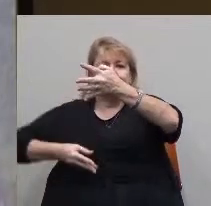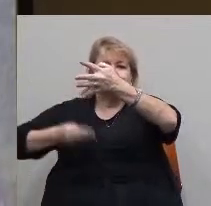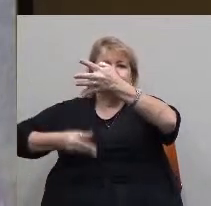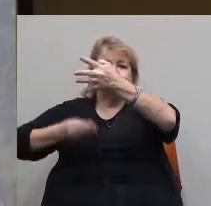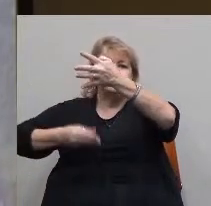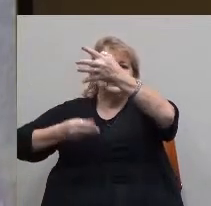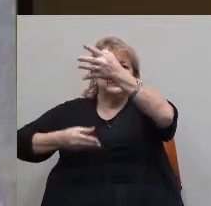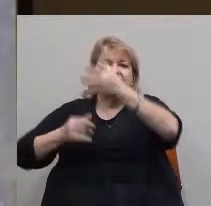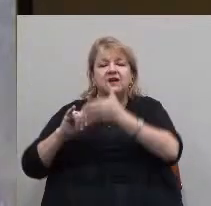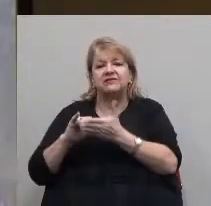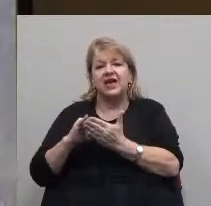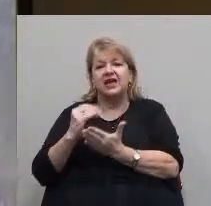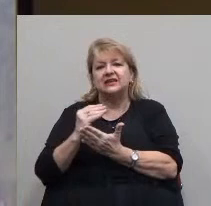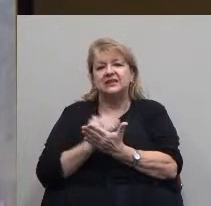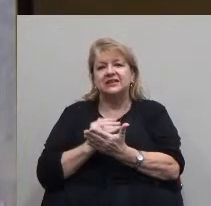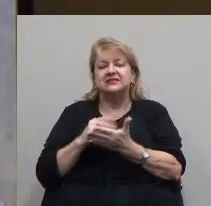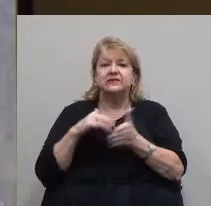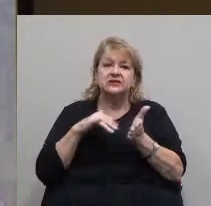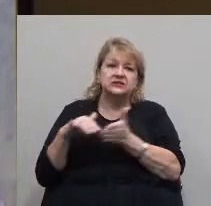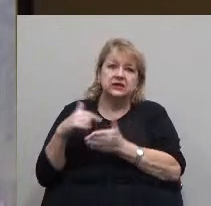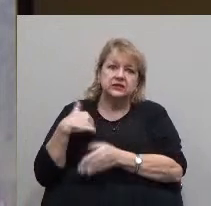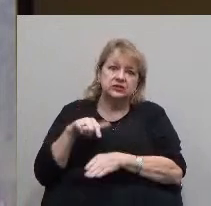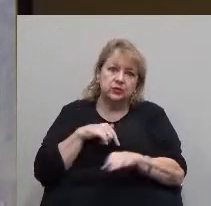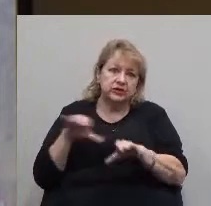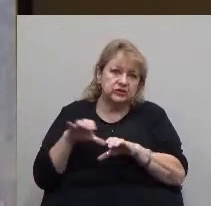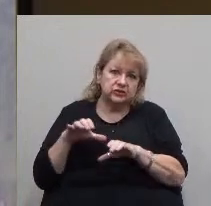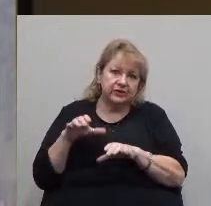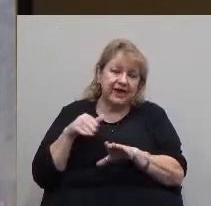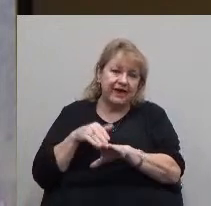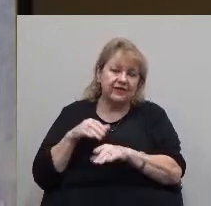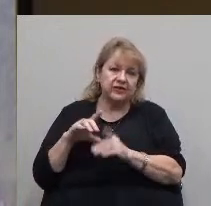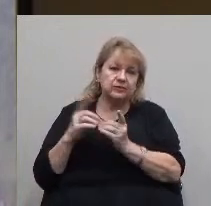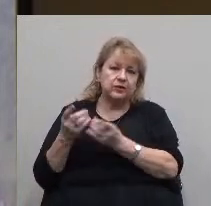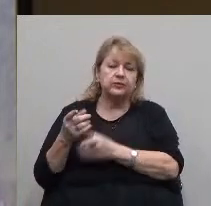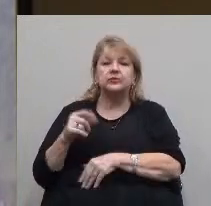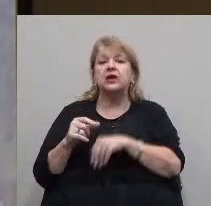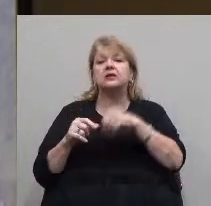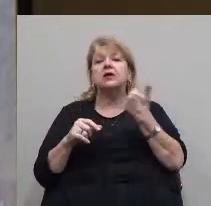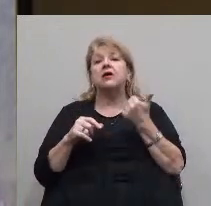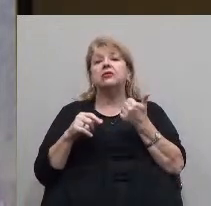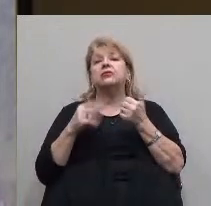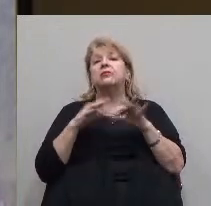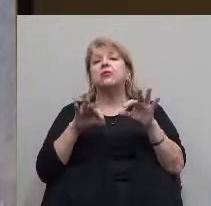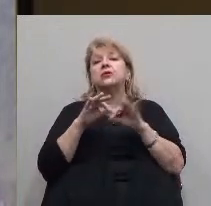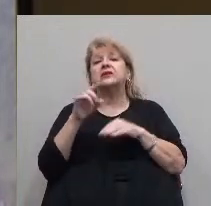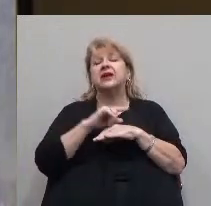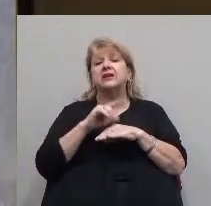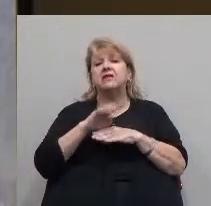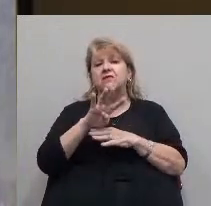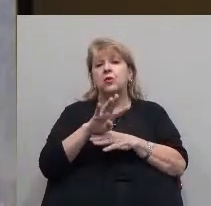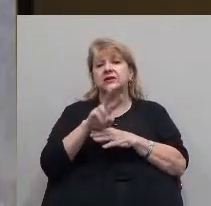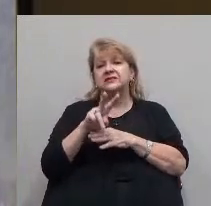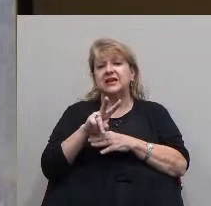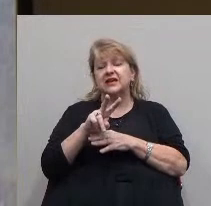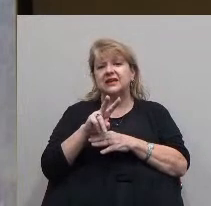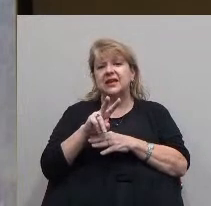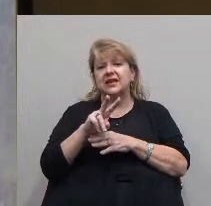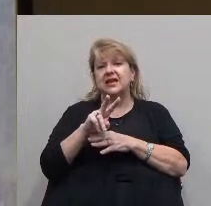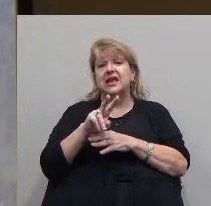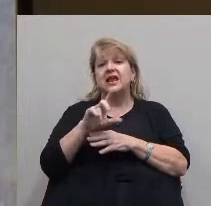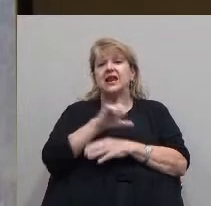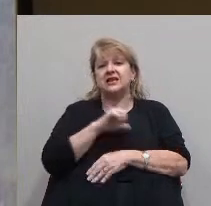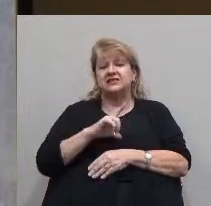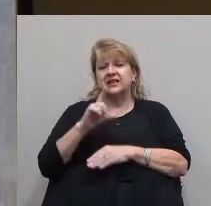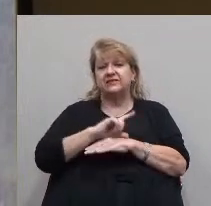reports that we do at the department. So another important date to remember is the 42nd legislative date. This is the 2/3